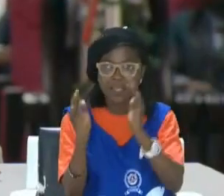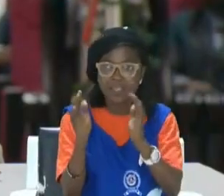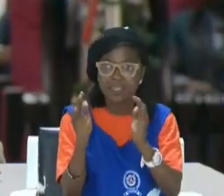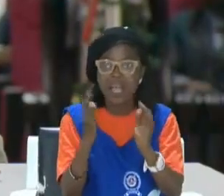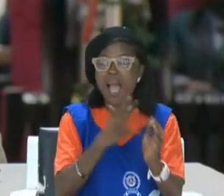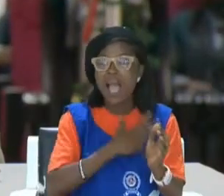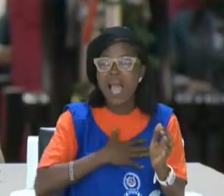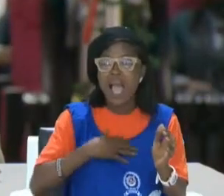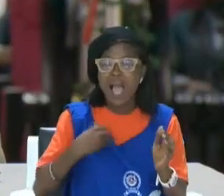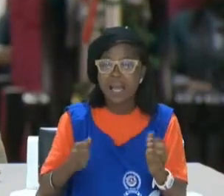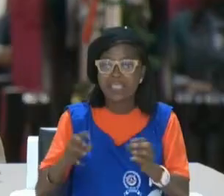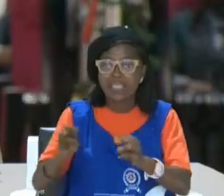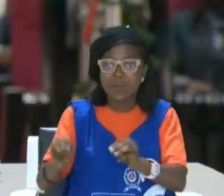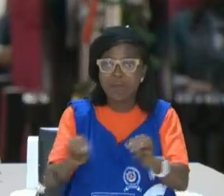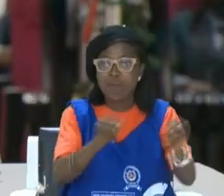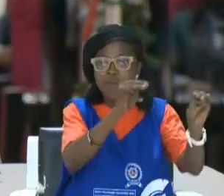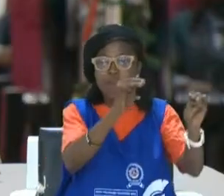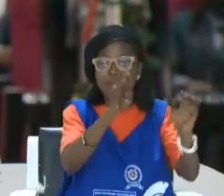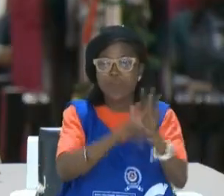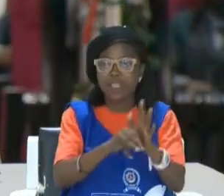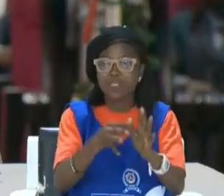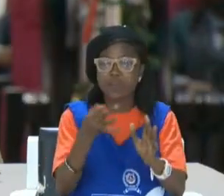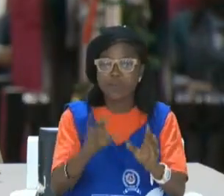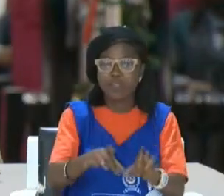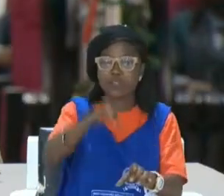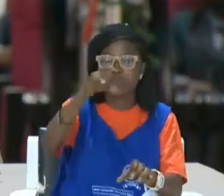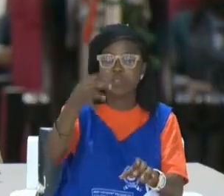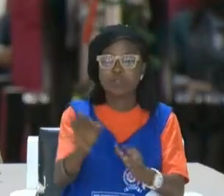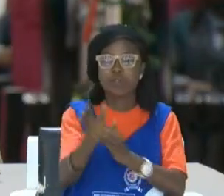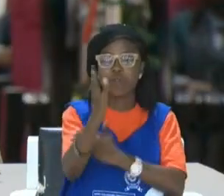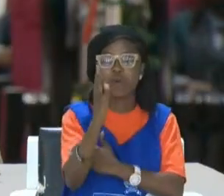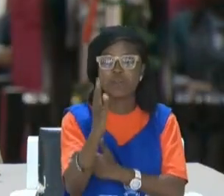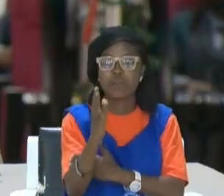and the movement of the Spirit of God.